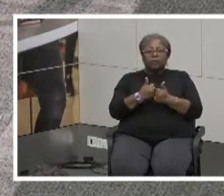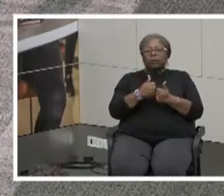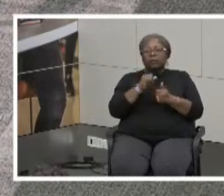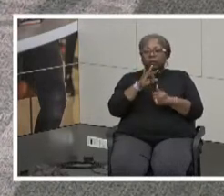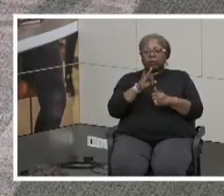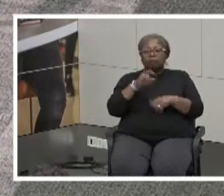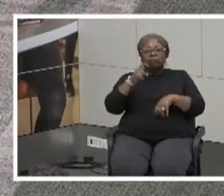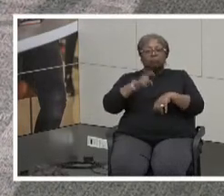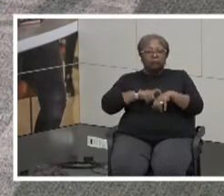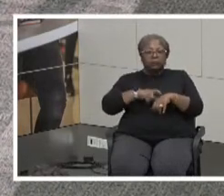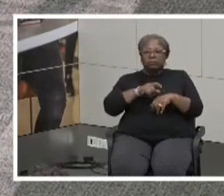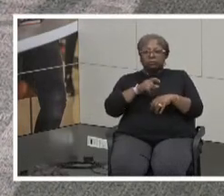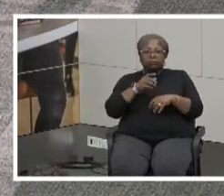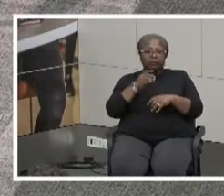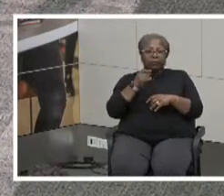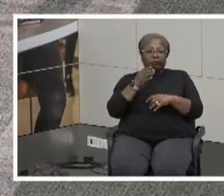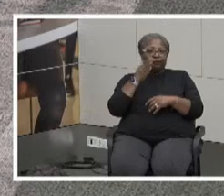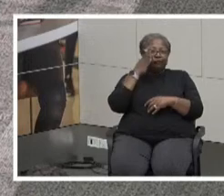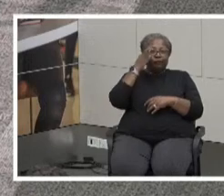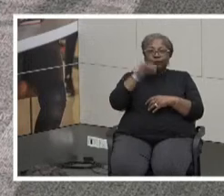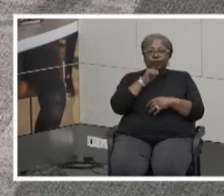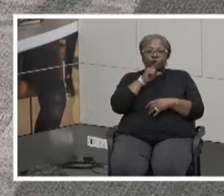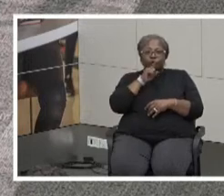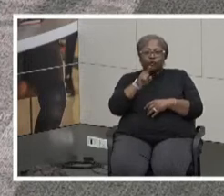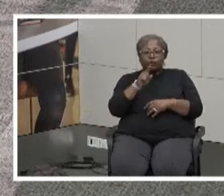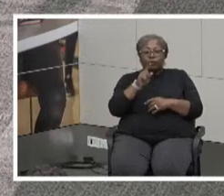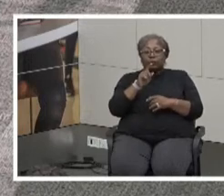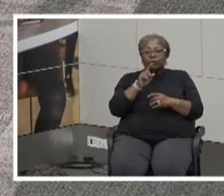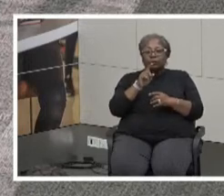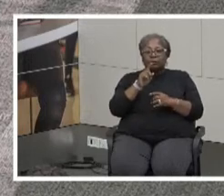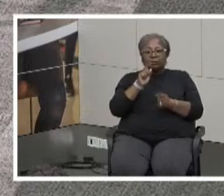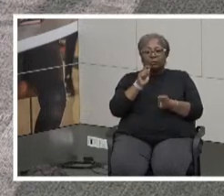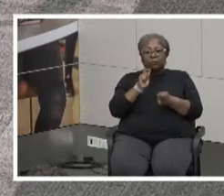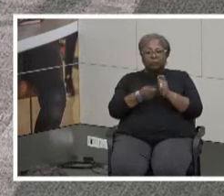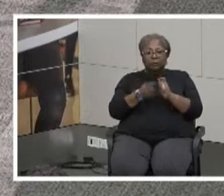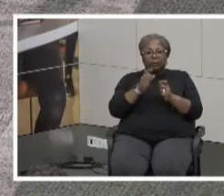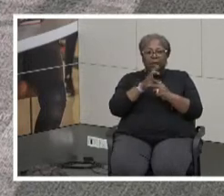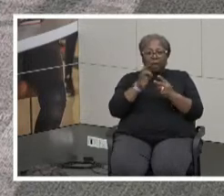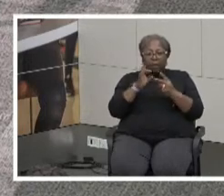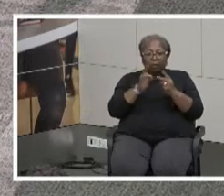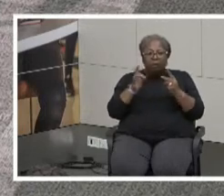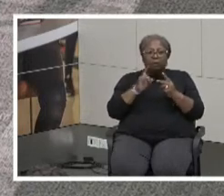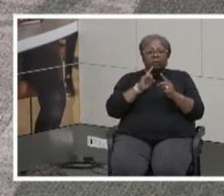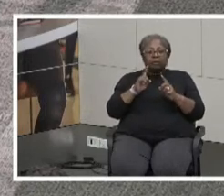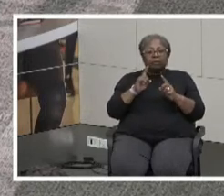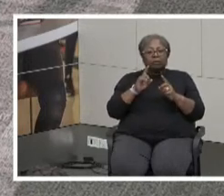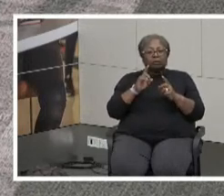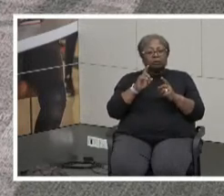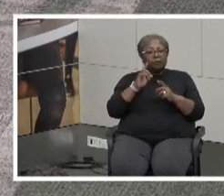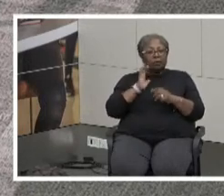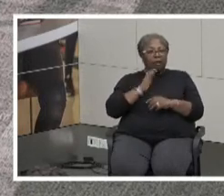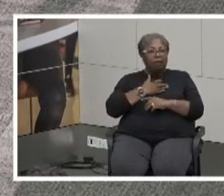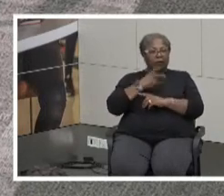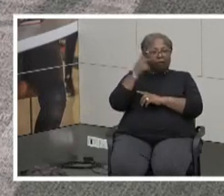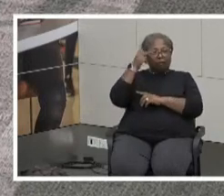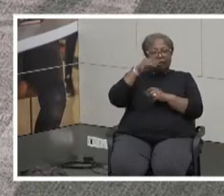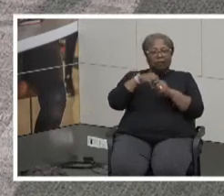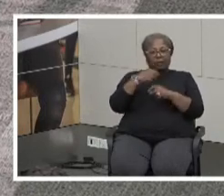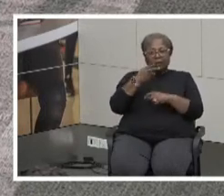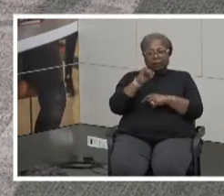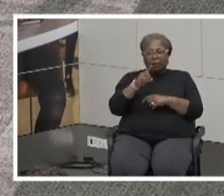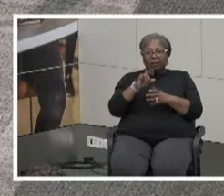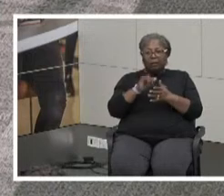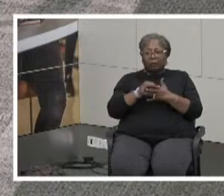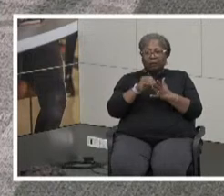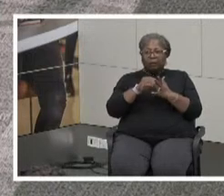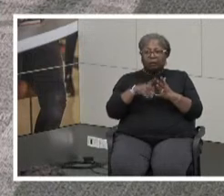an at times uncertain future the assortment of magnet themes and options are a testament to our philosophy inhd